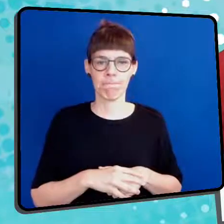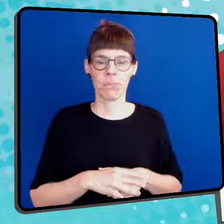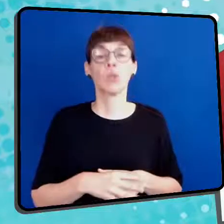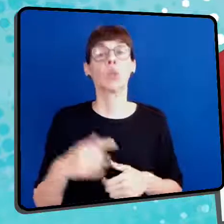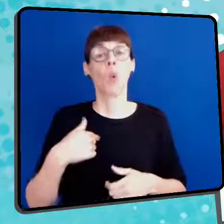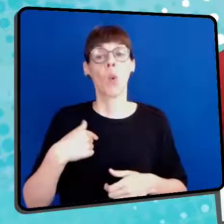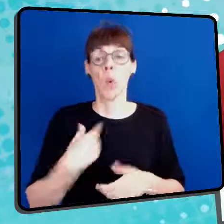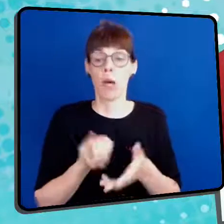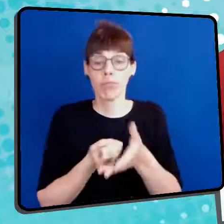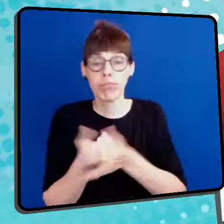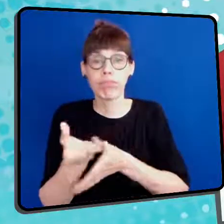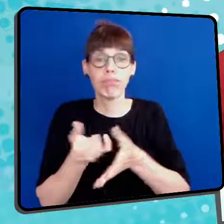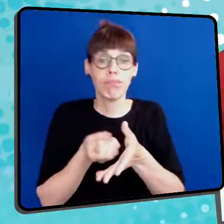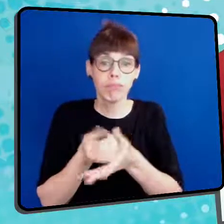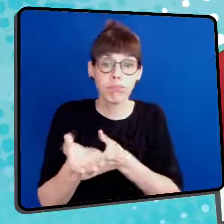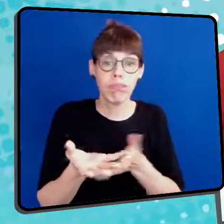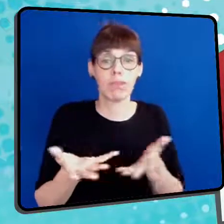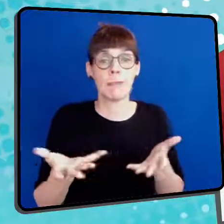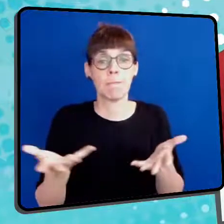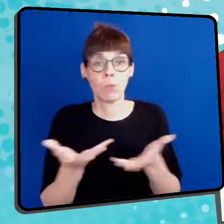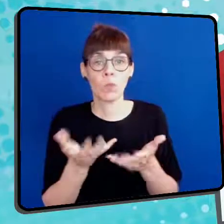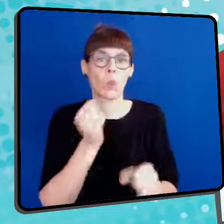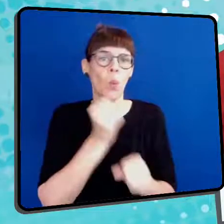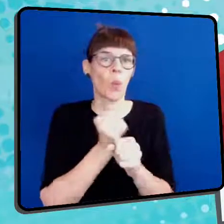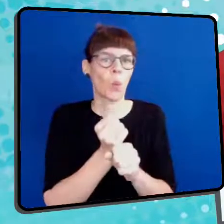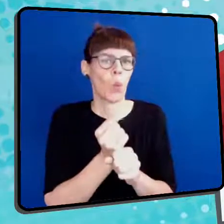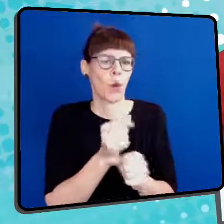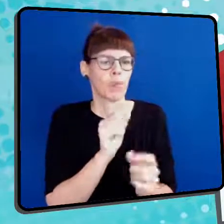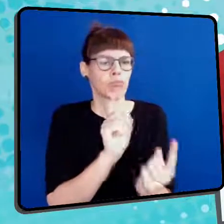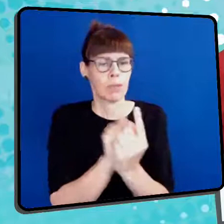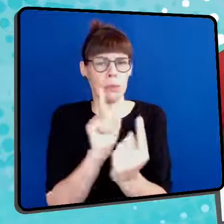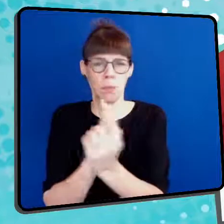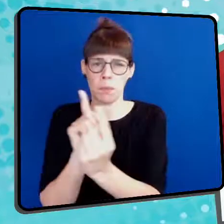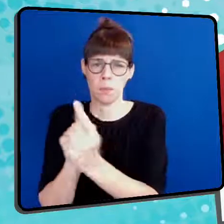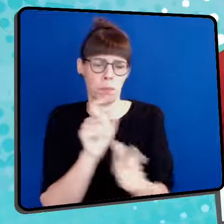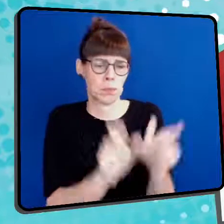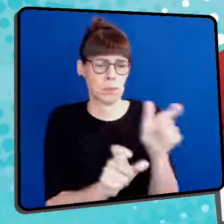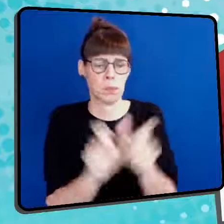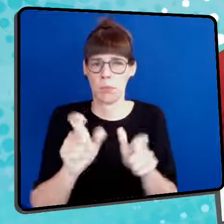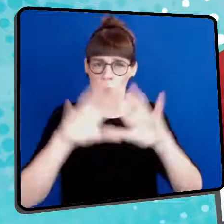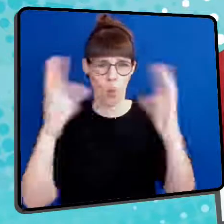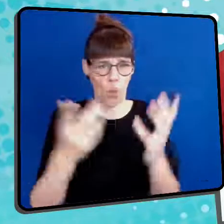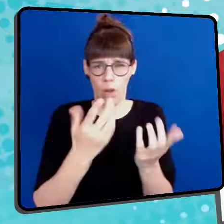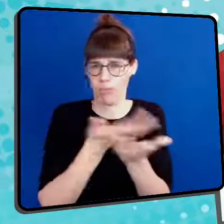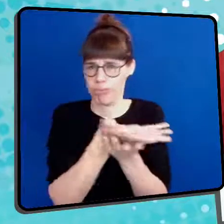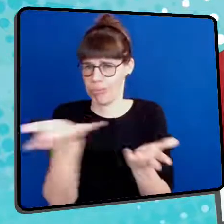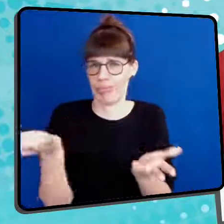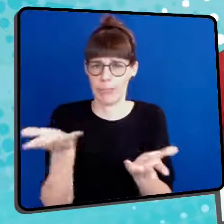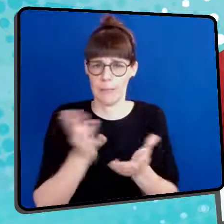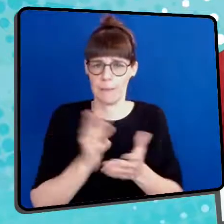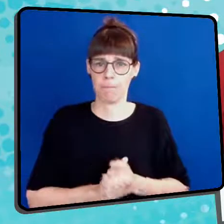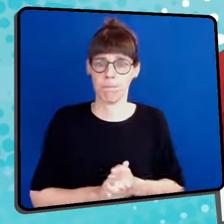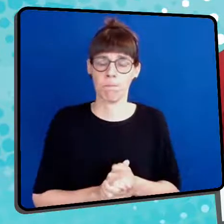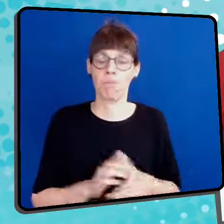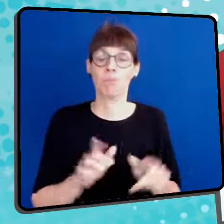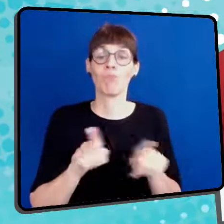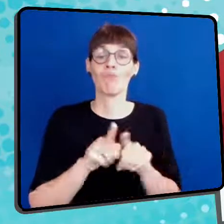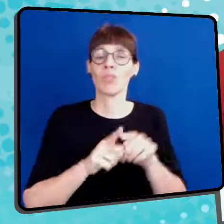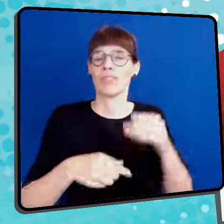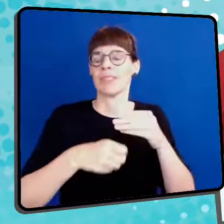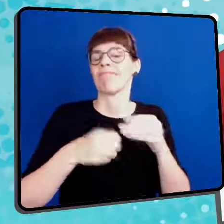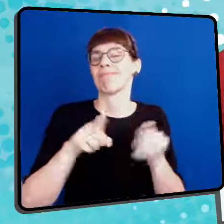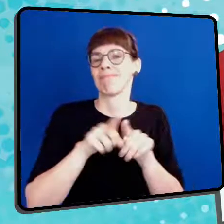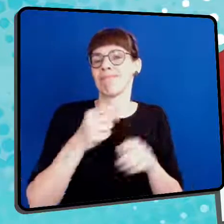I am going out and work with clients all around the world, actually. So far, in Scandinavia was the